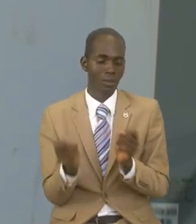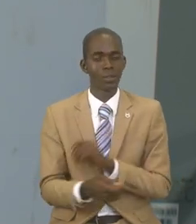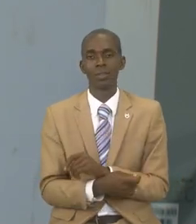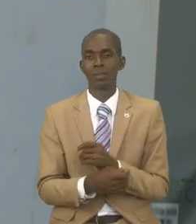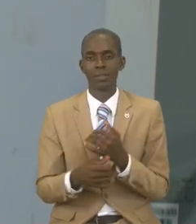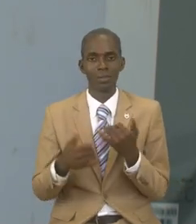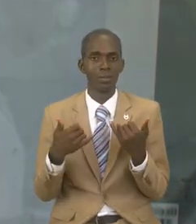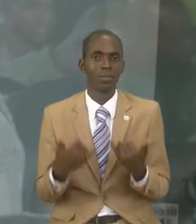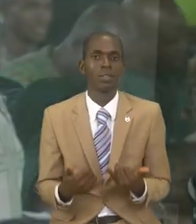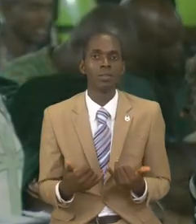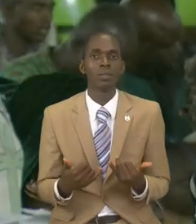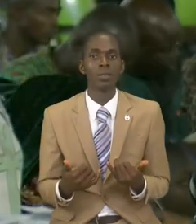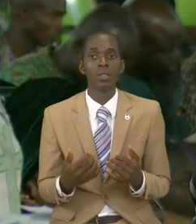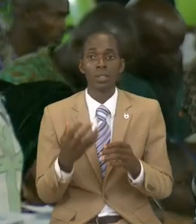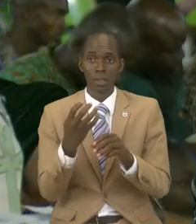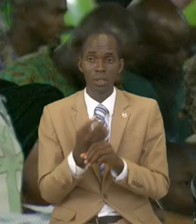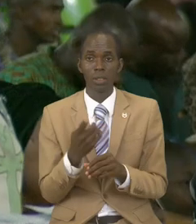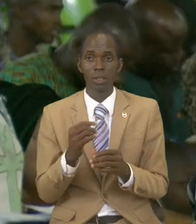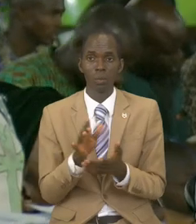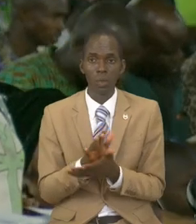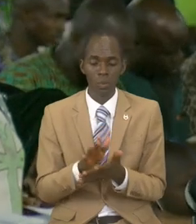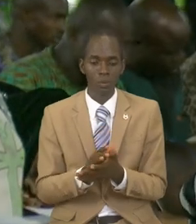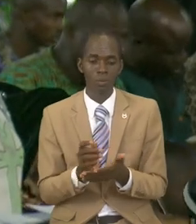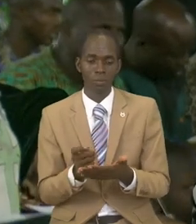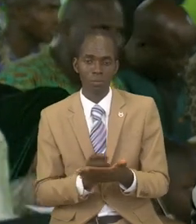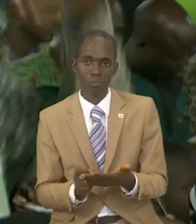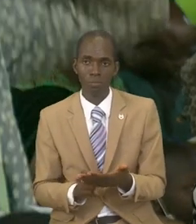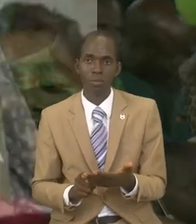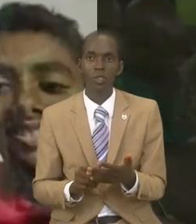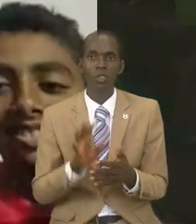spread all over the congregation